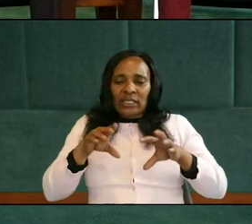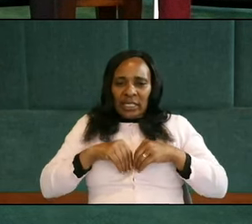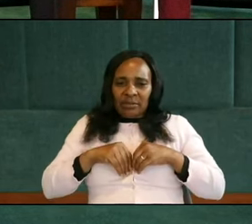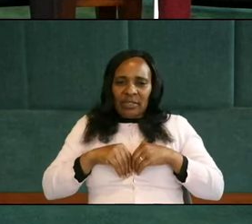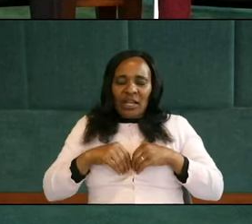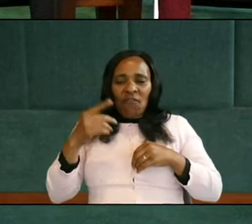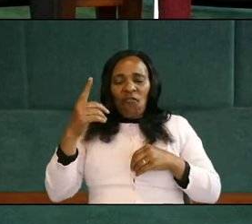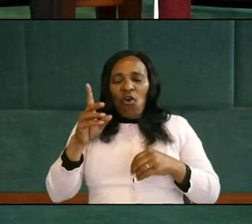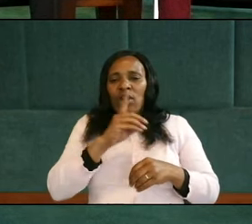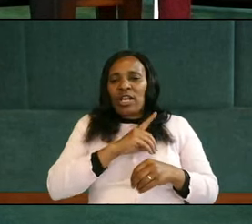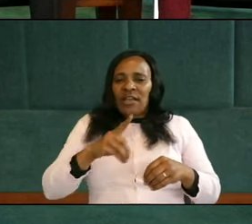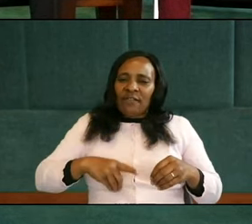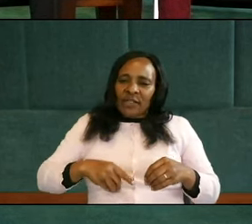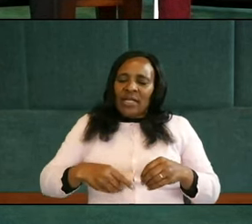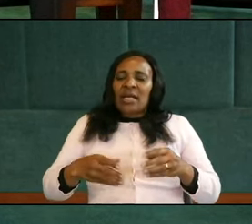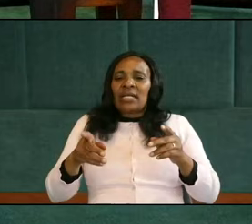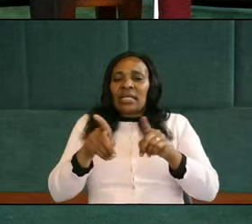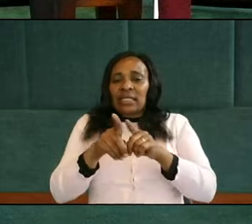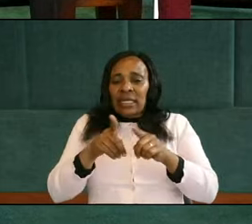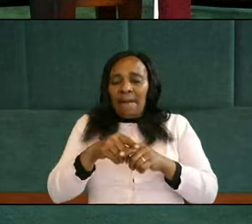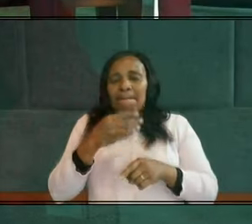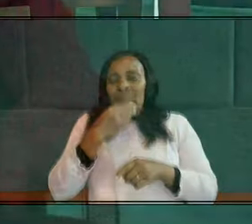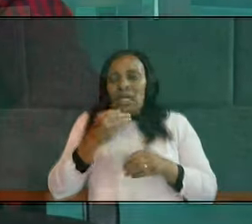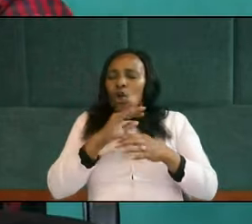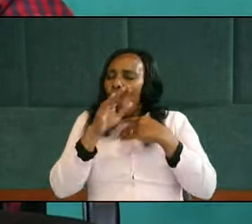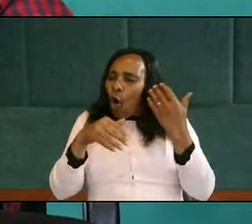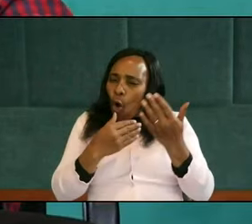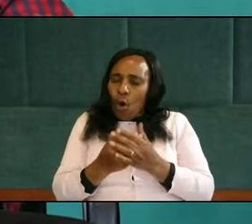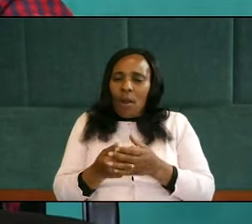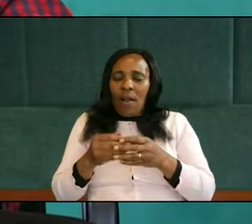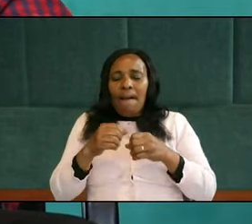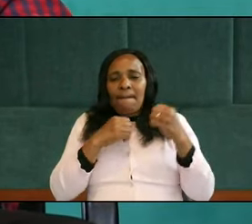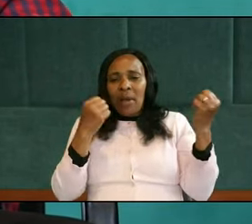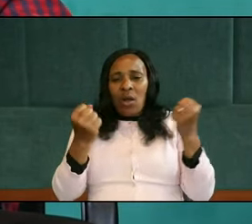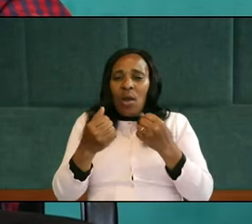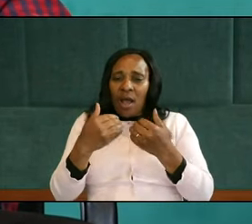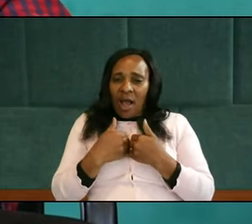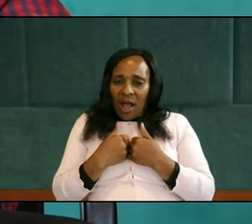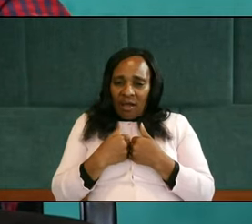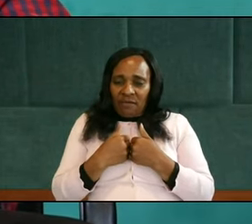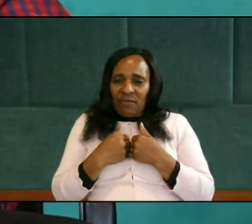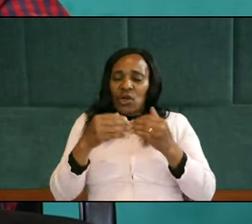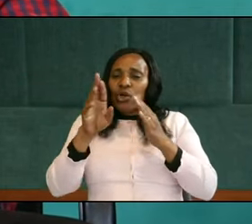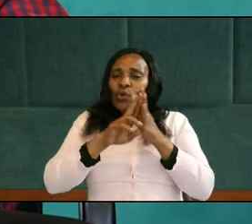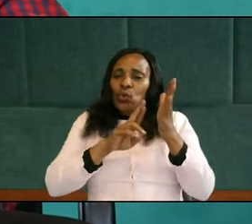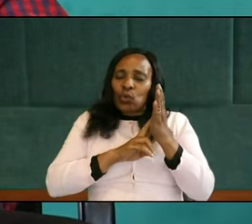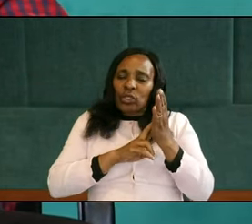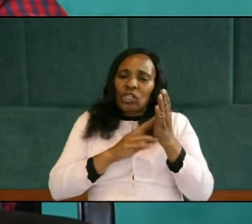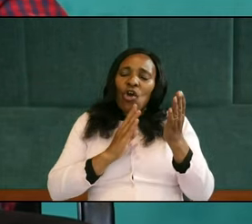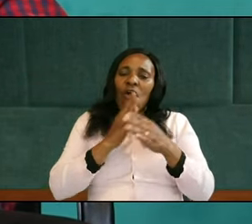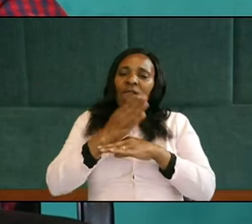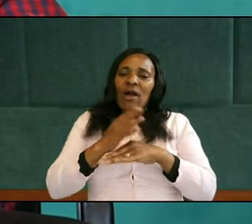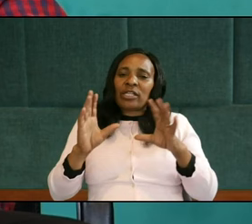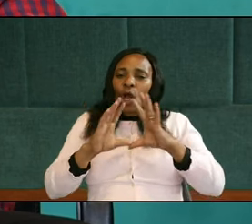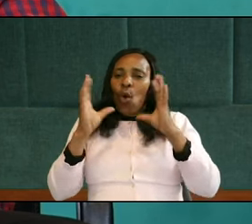for David, as a man with all the power, he ruled over the whole